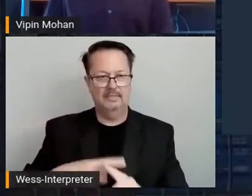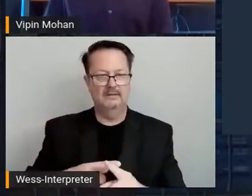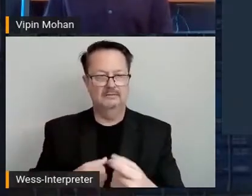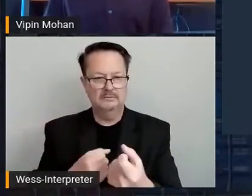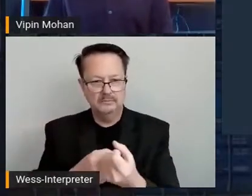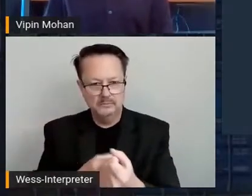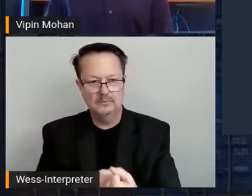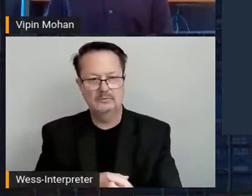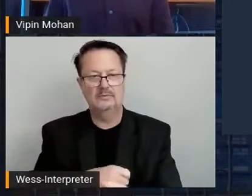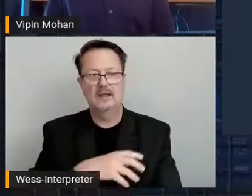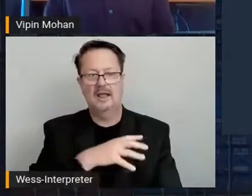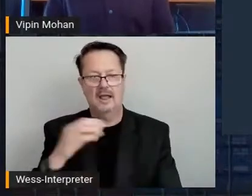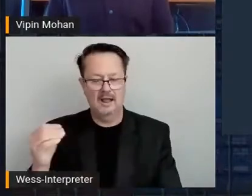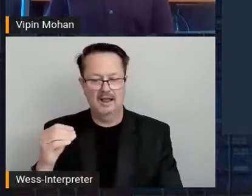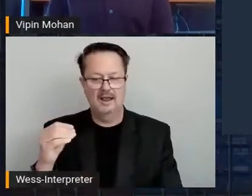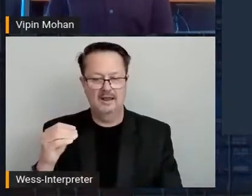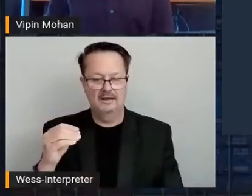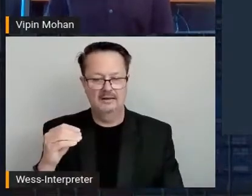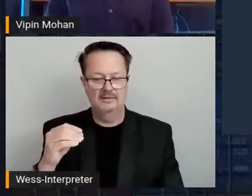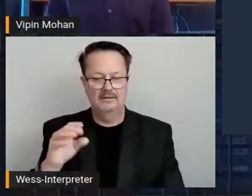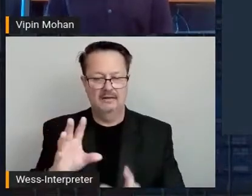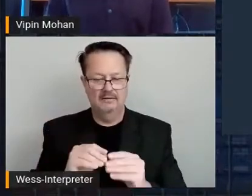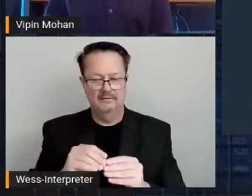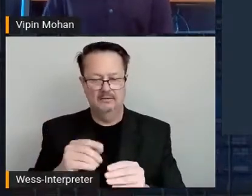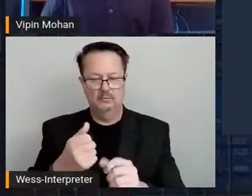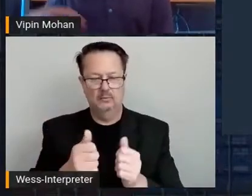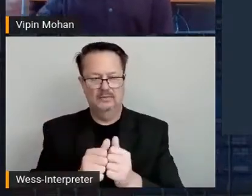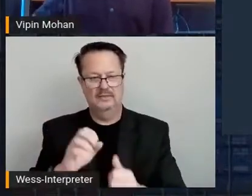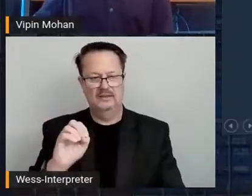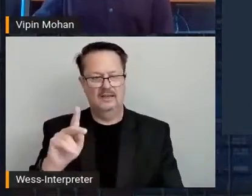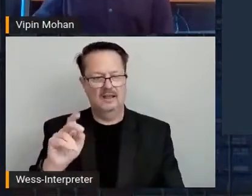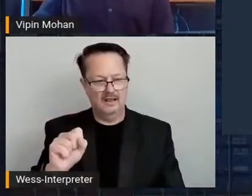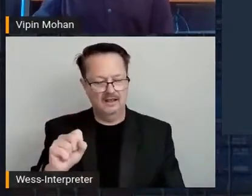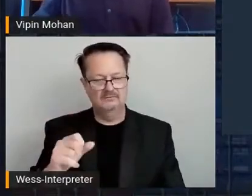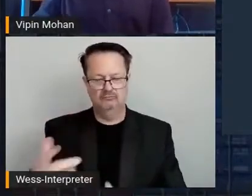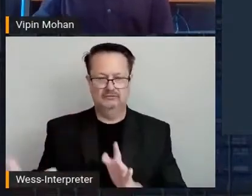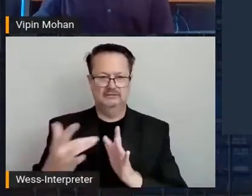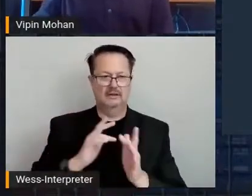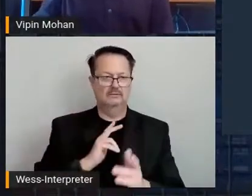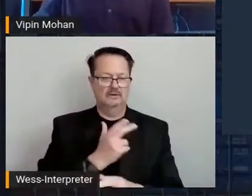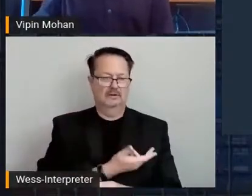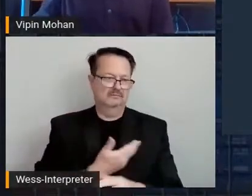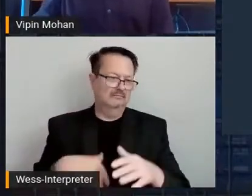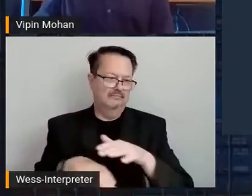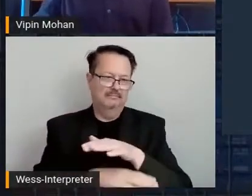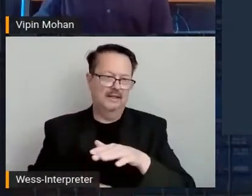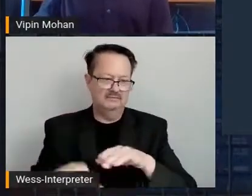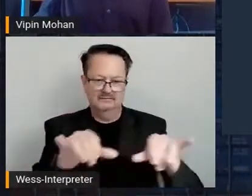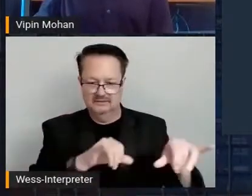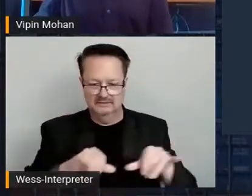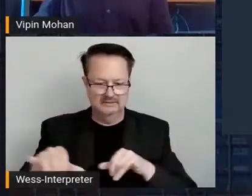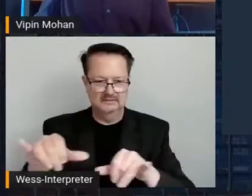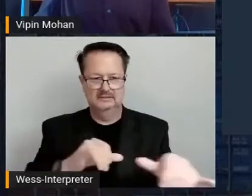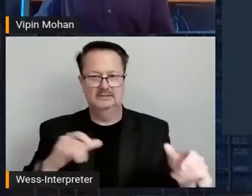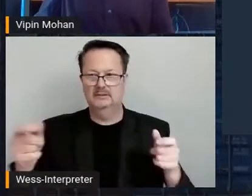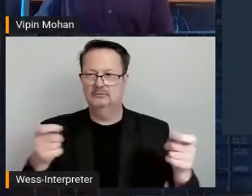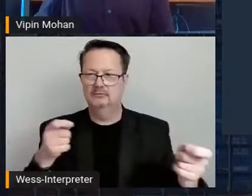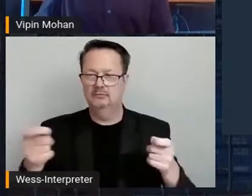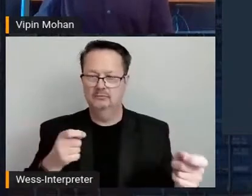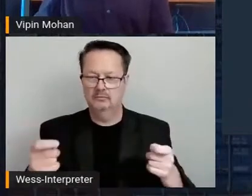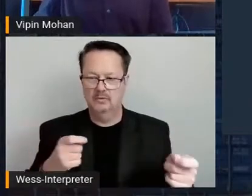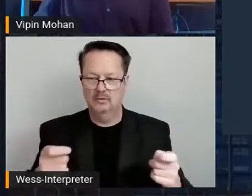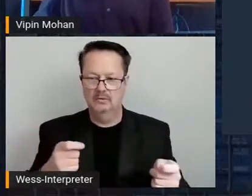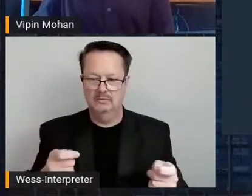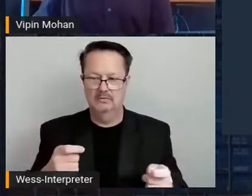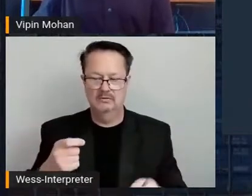bundled components from AWS. Reach out to us. And it's basically consistent control across on-prem and the